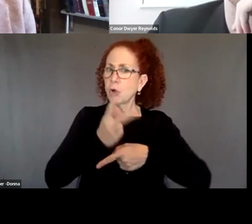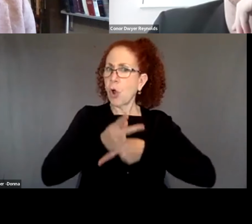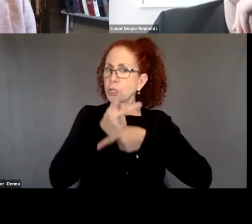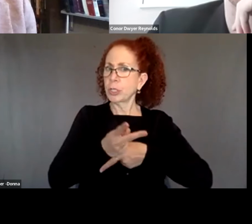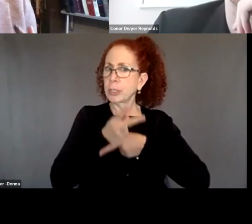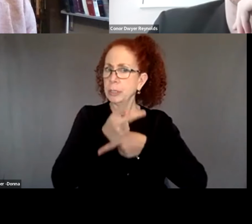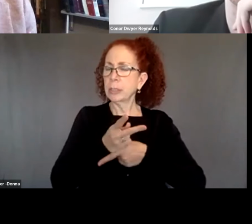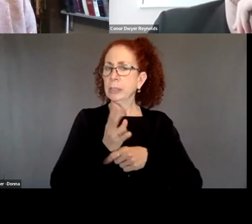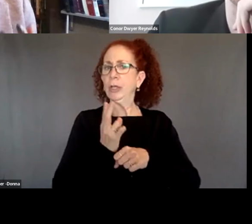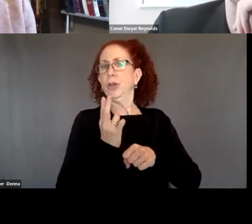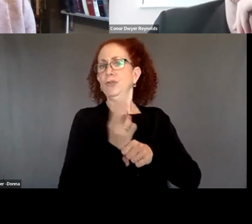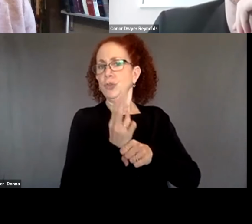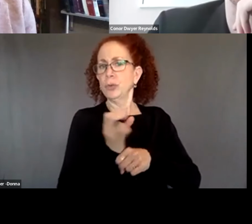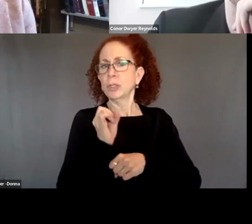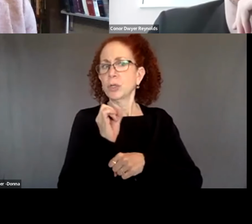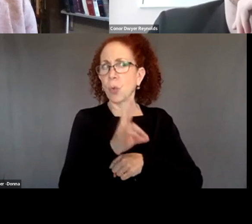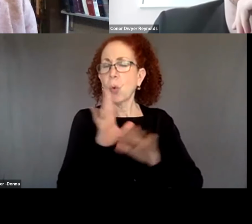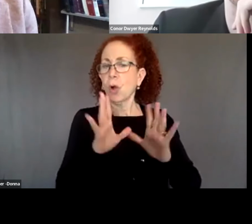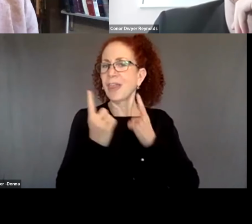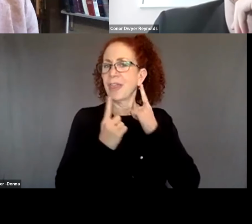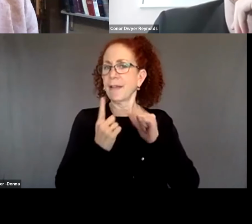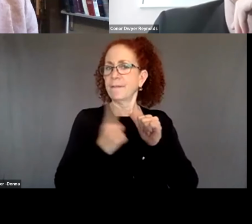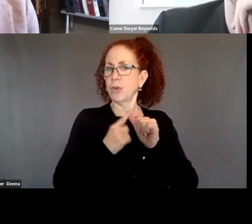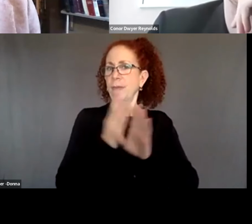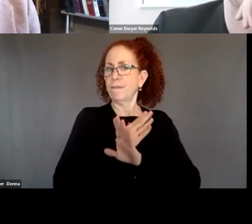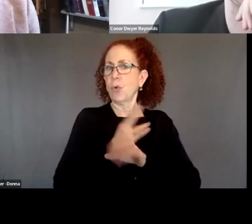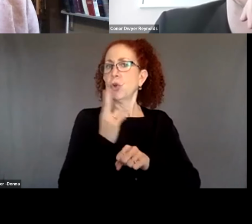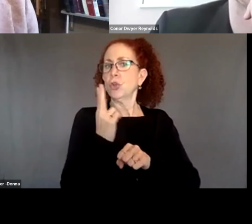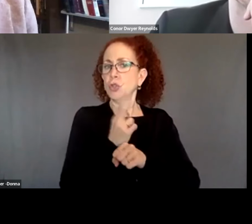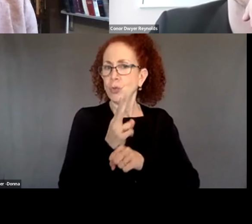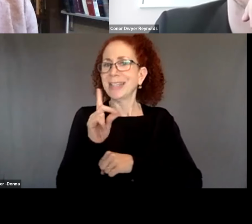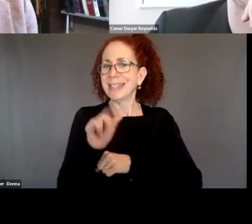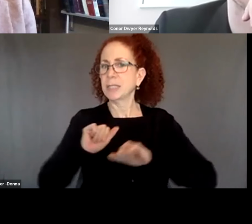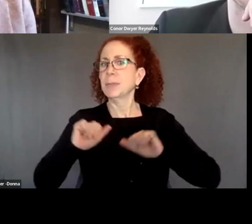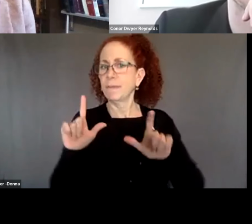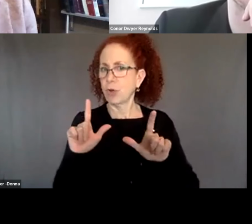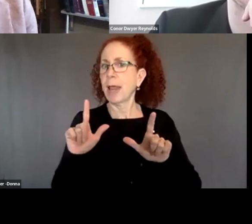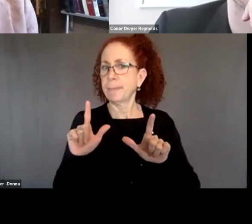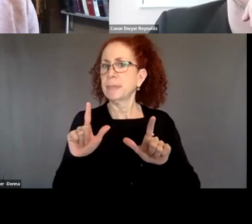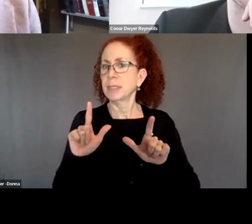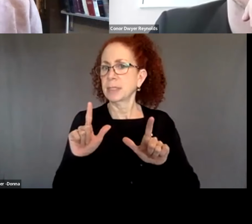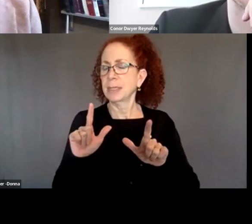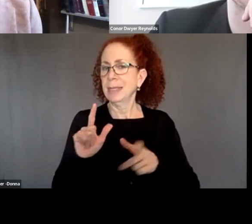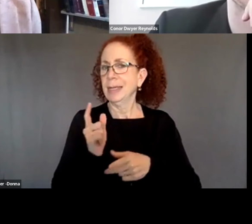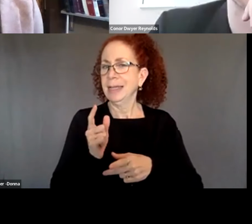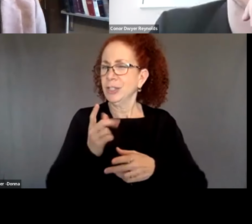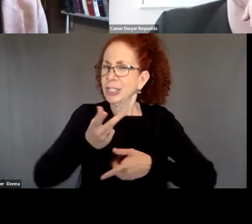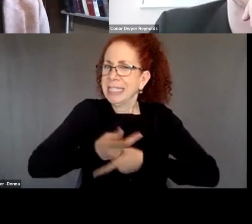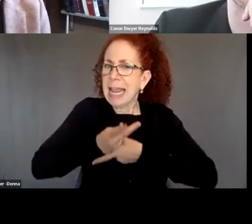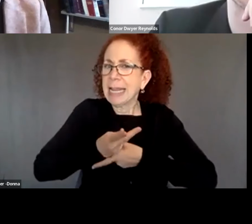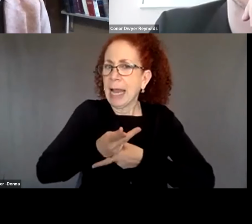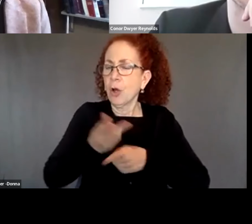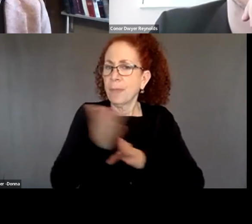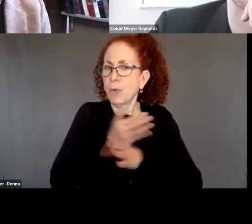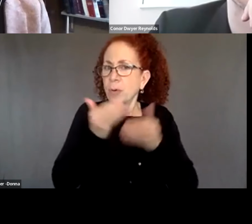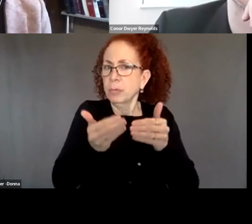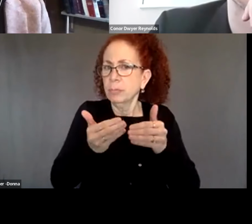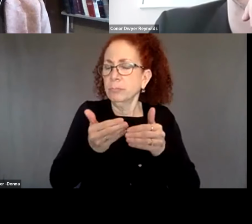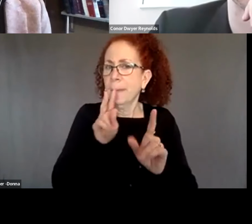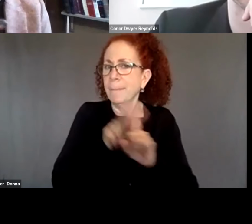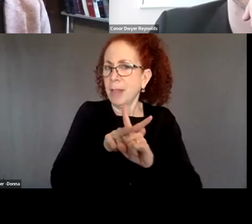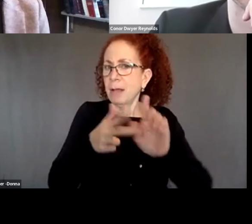deploying, or at least thought behind deploying disability frames, care in doing so in the